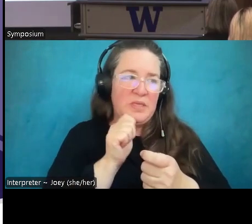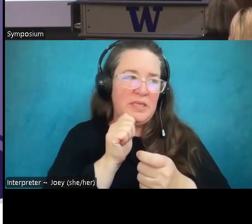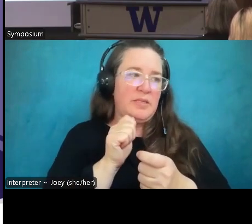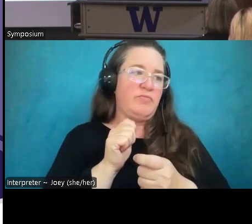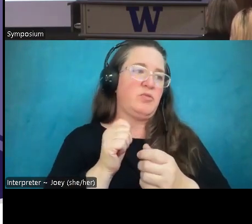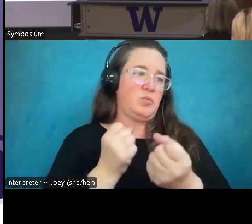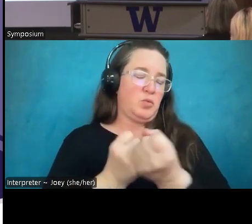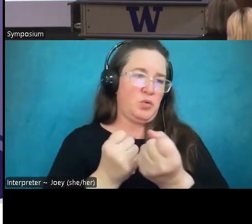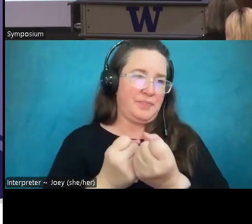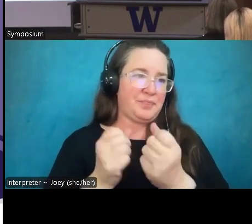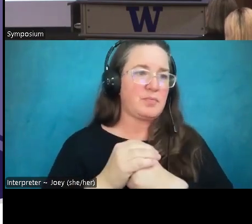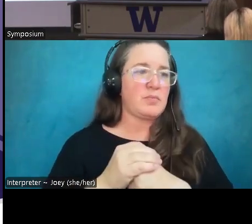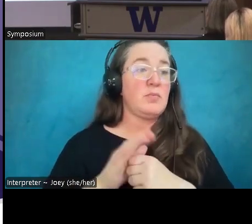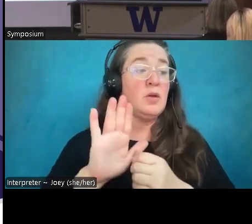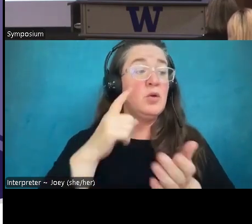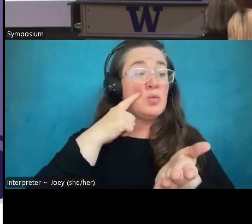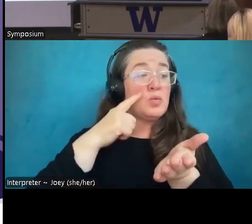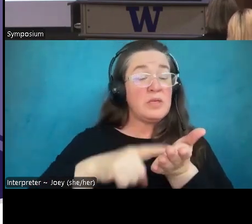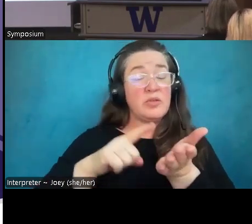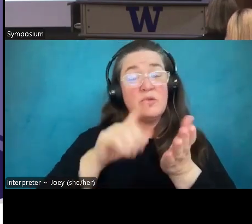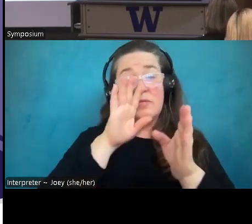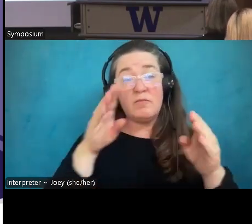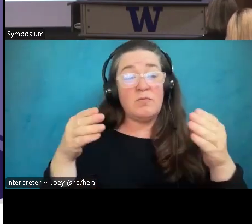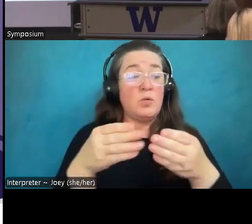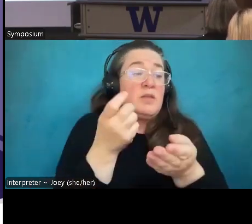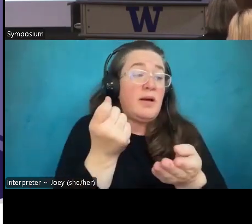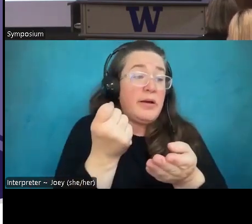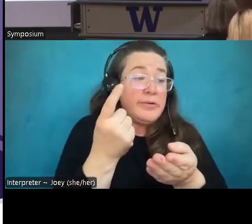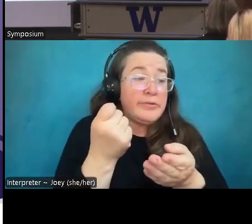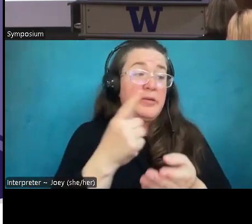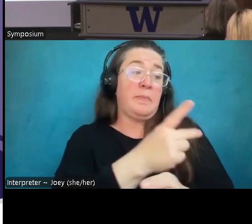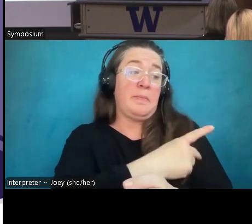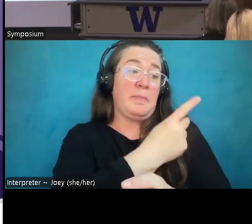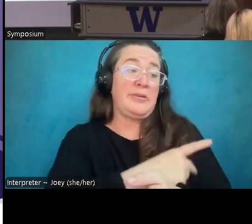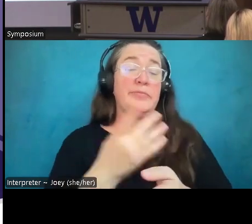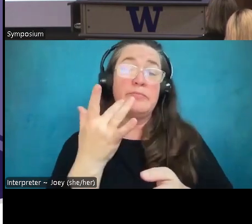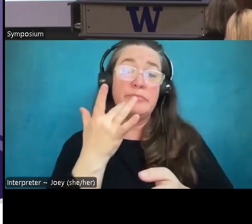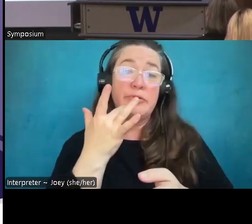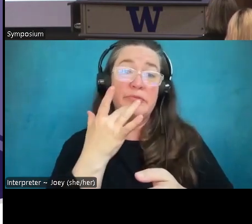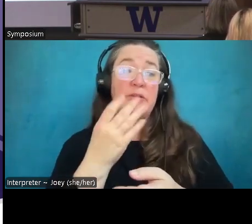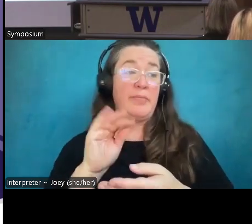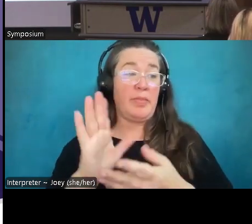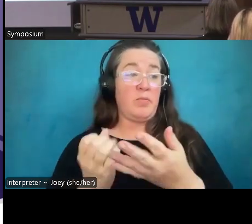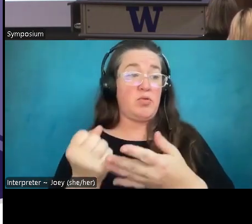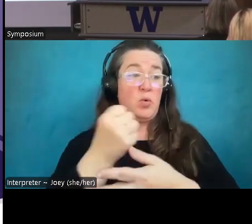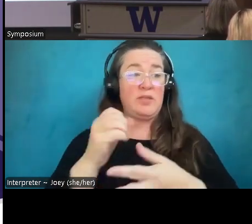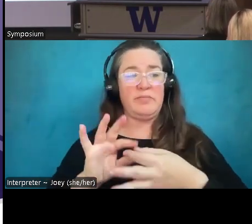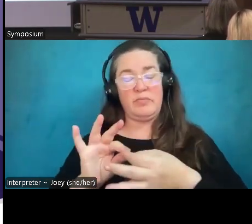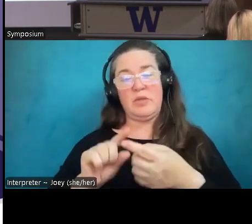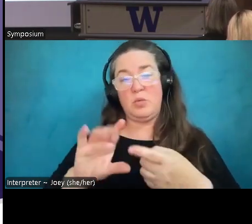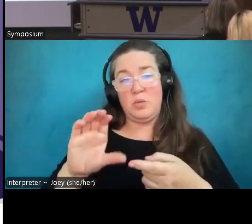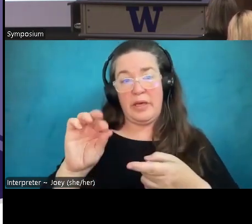to understand patient preferences and priorities around care, as well as to enhance